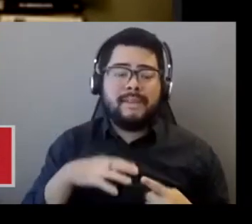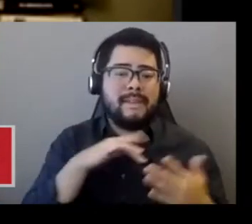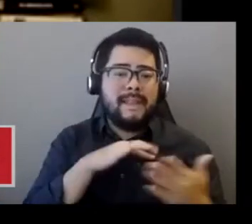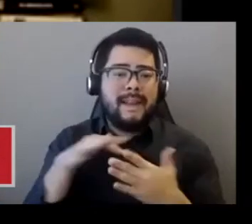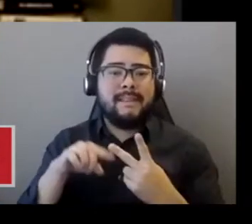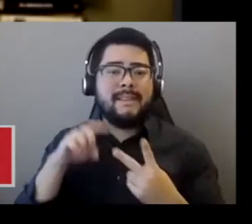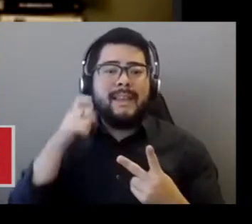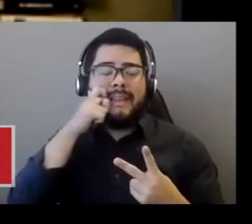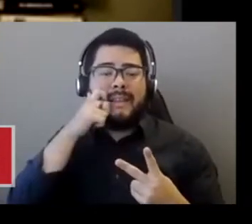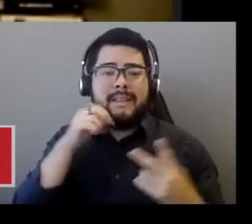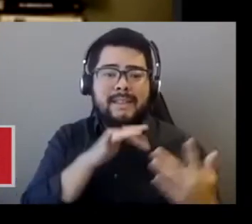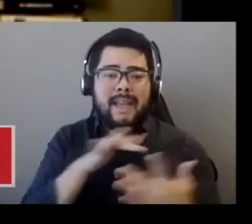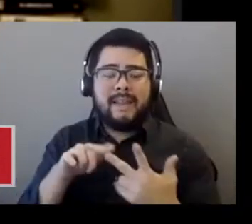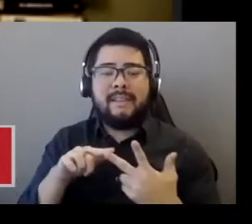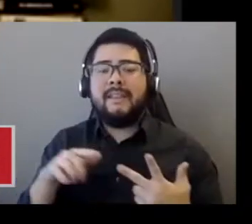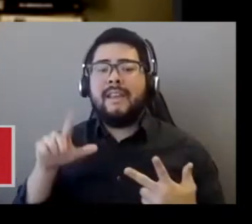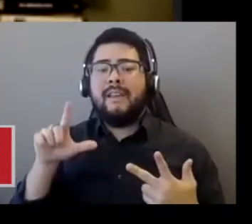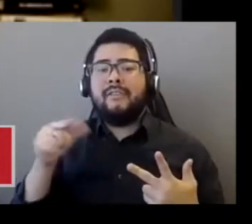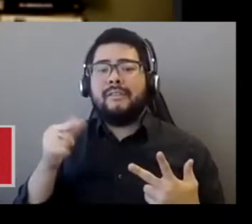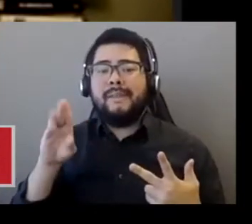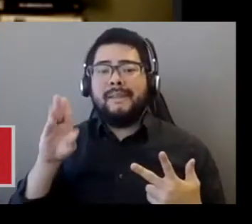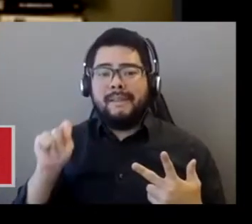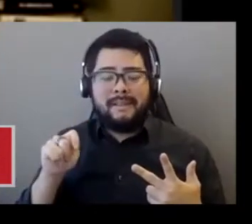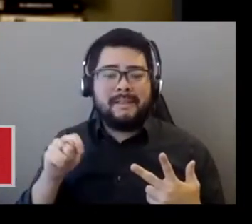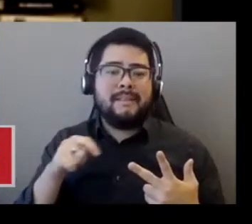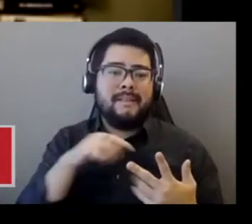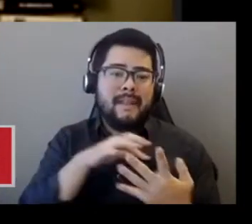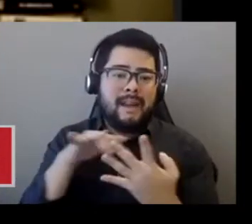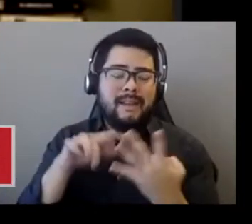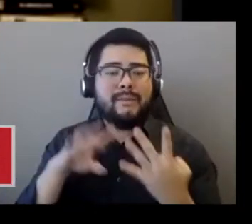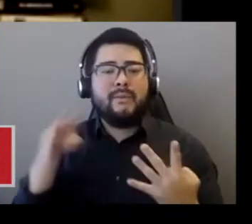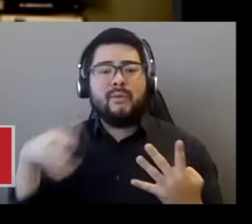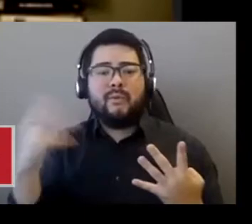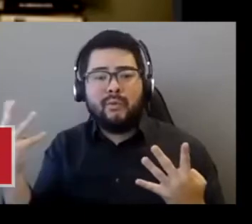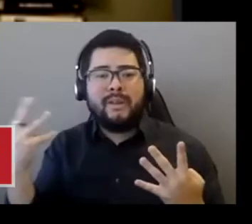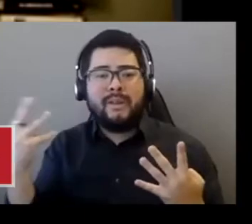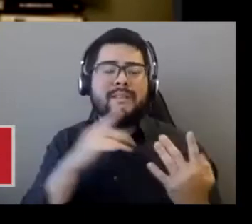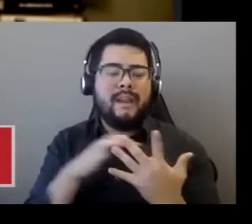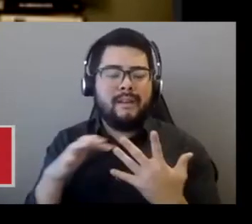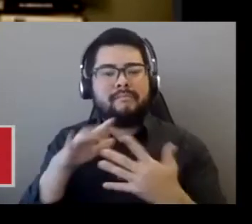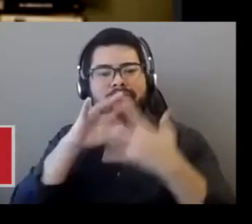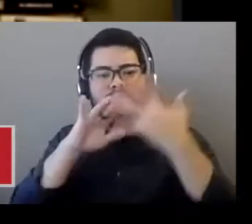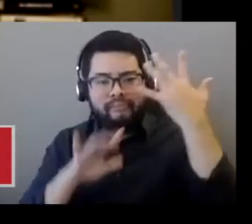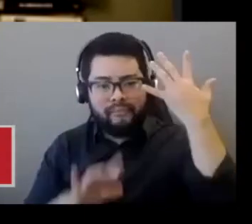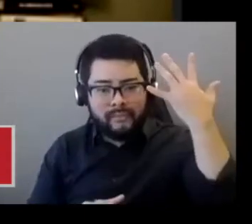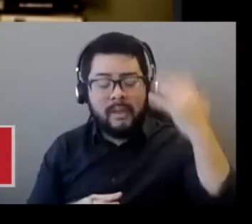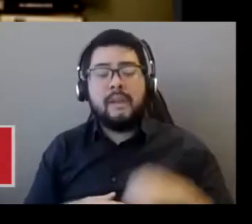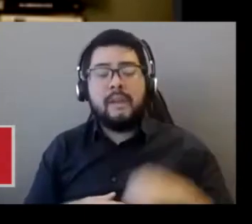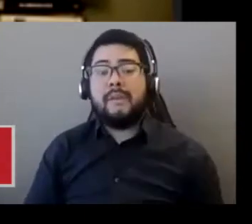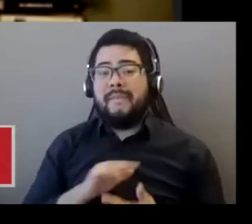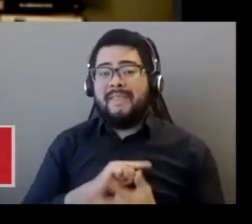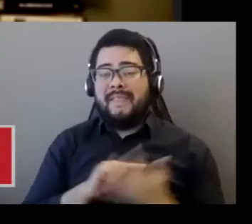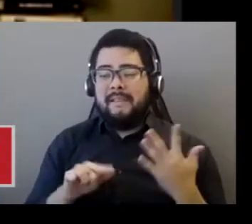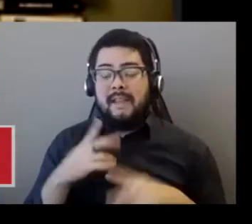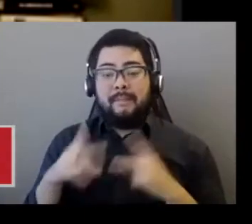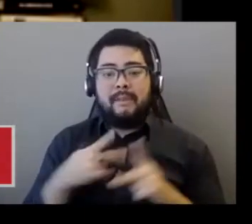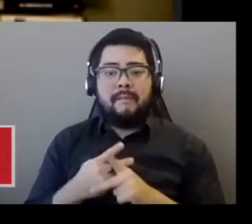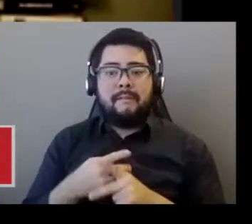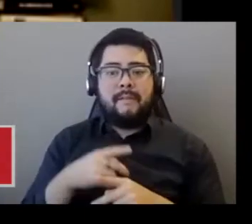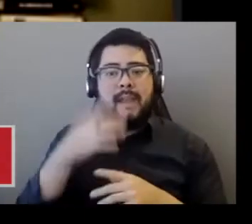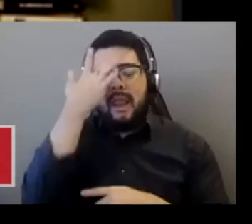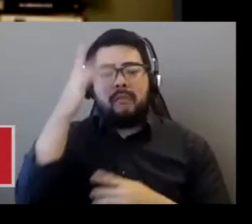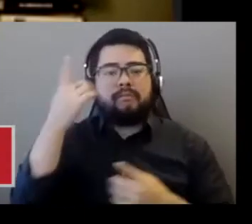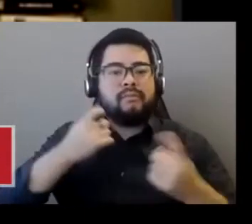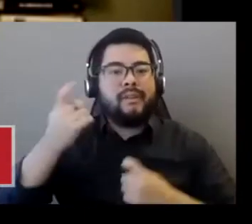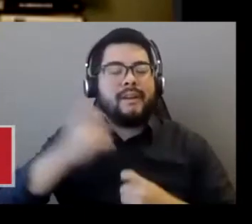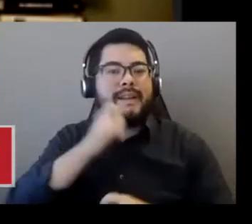of LGBT studies, queer studies, and so on. These forms of intellectual inquiry were not gifts of